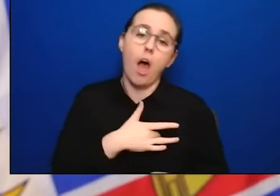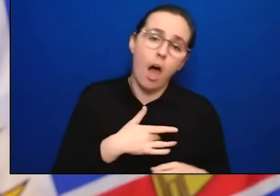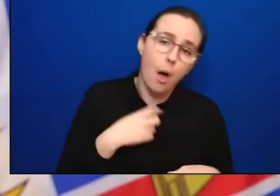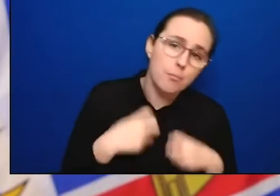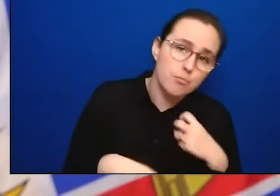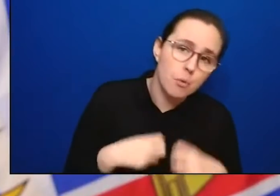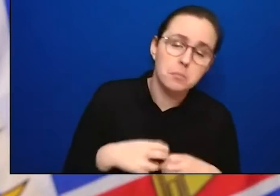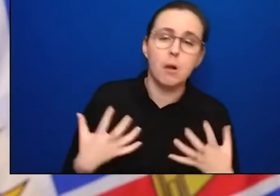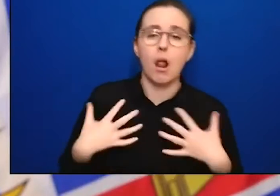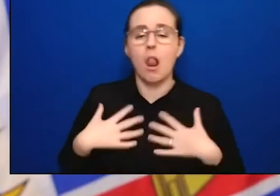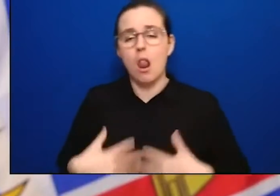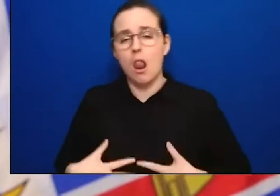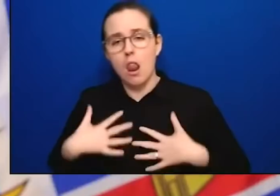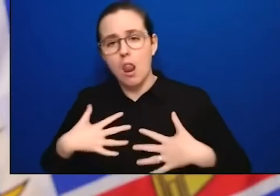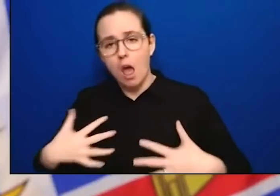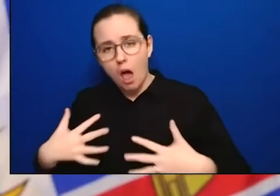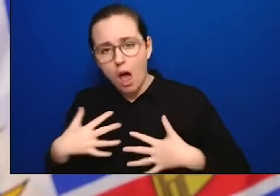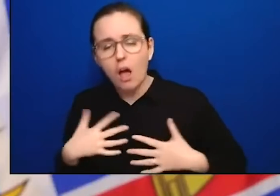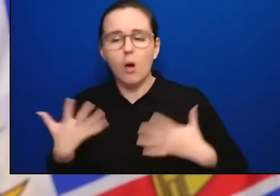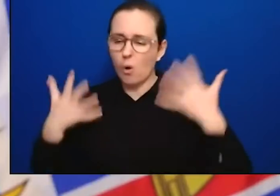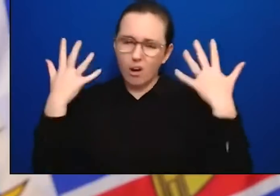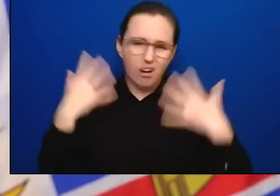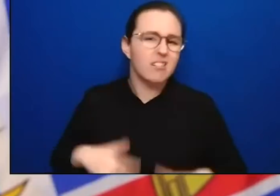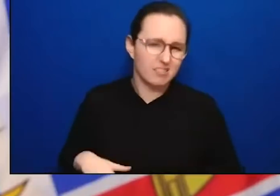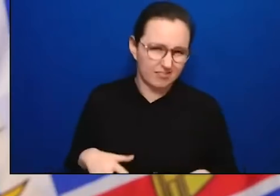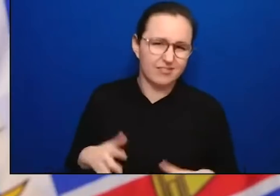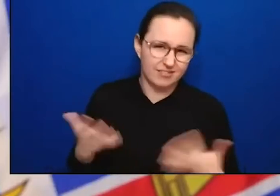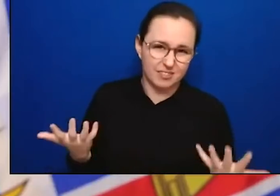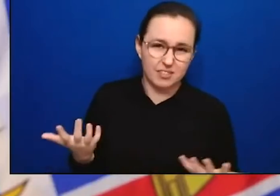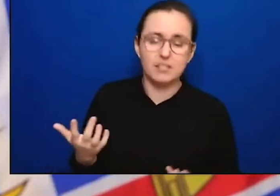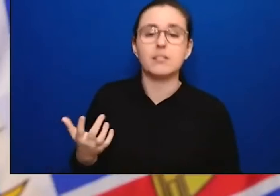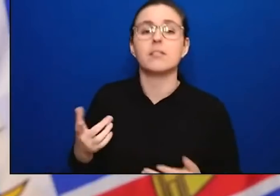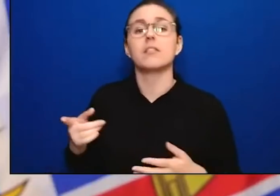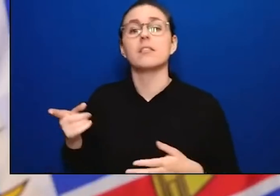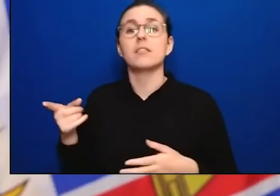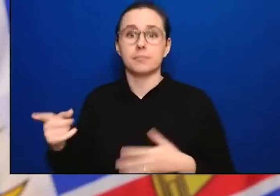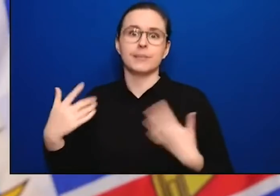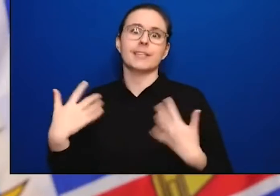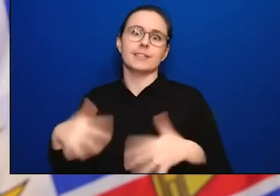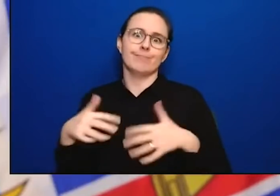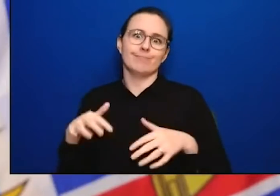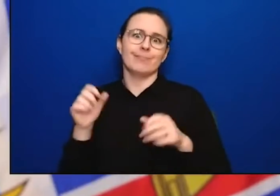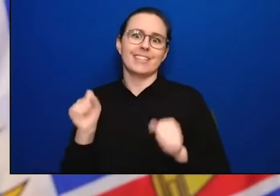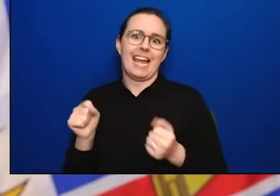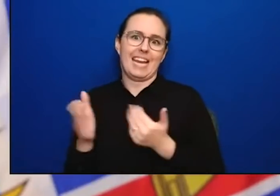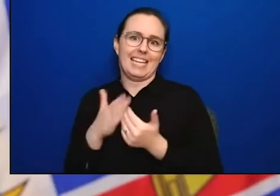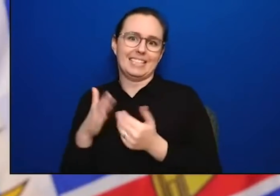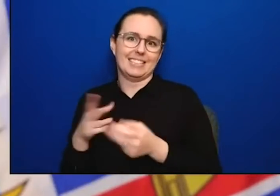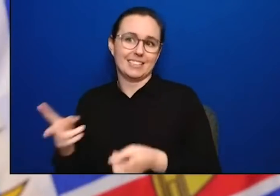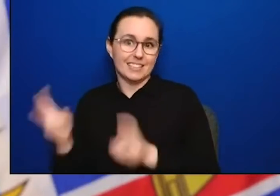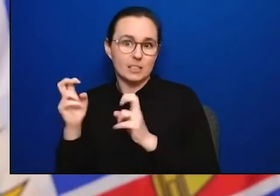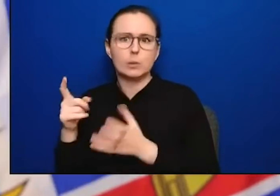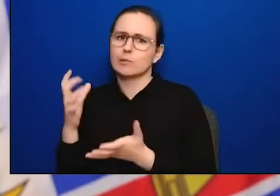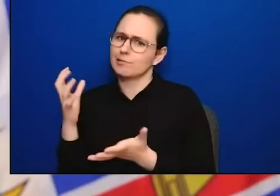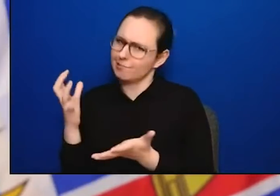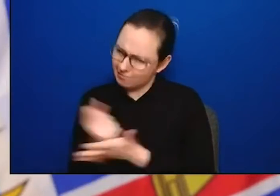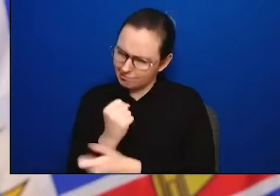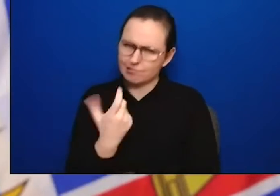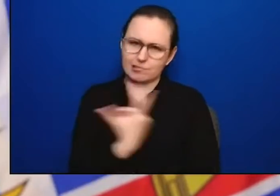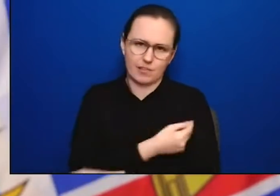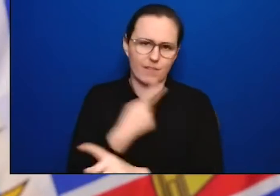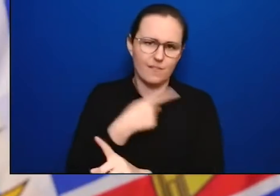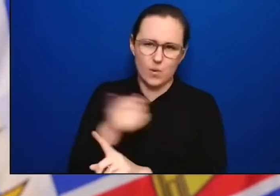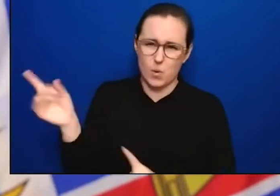us at increased risk as well. And so all of those things compound your risk of having some more severe illness, and